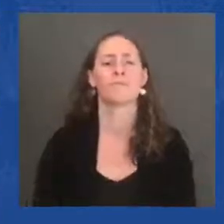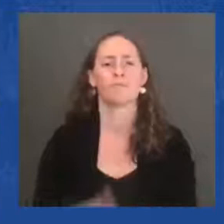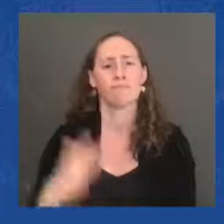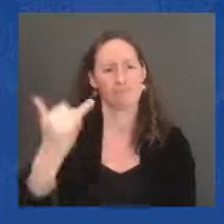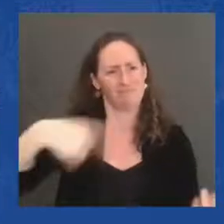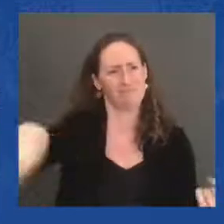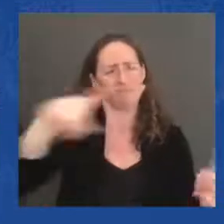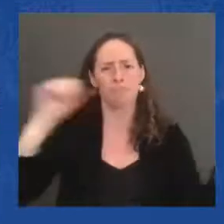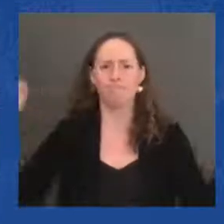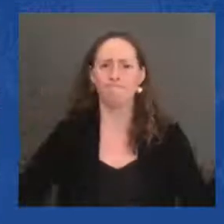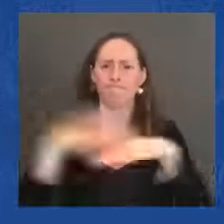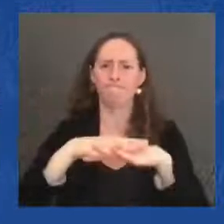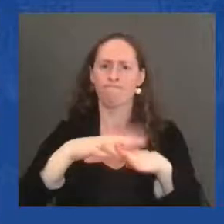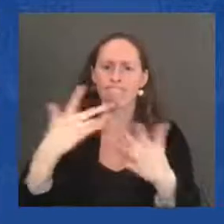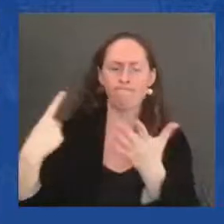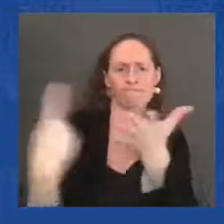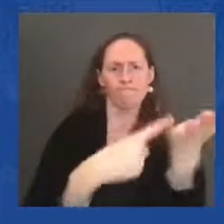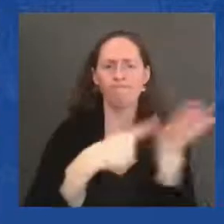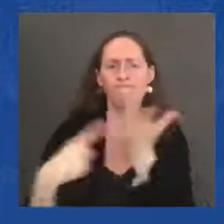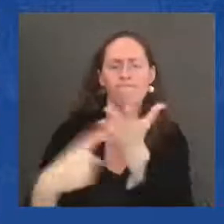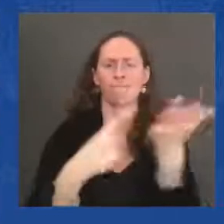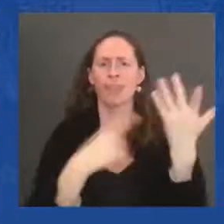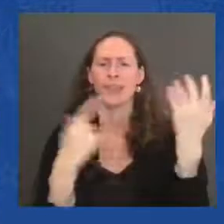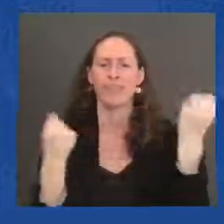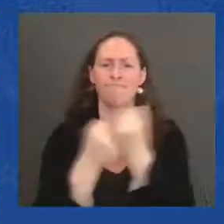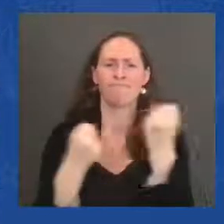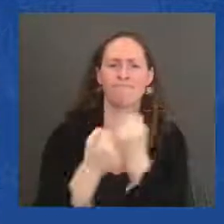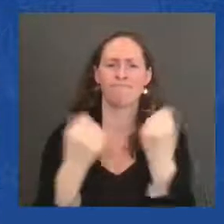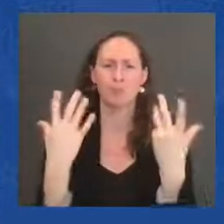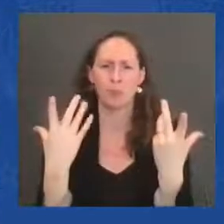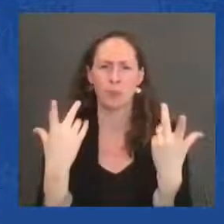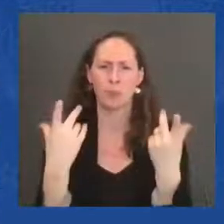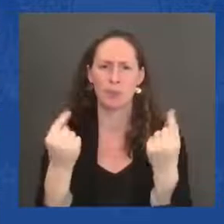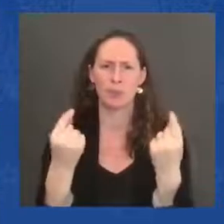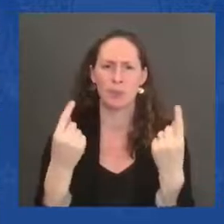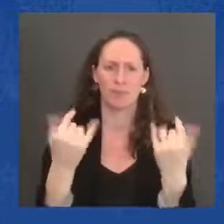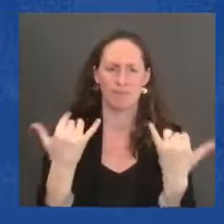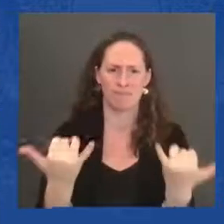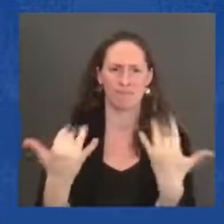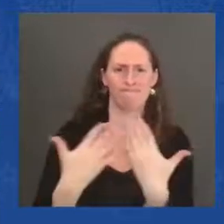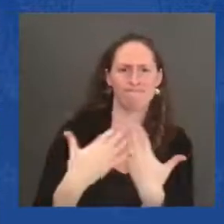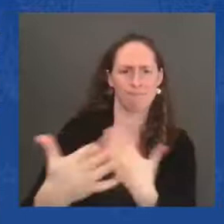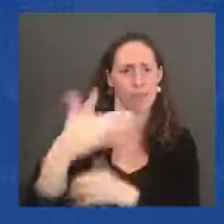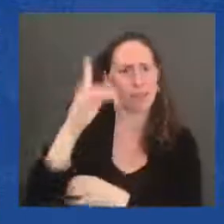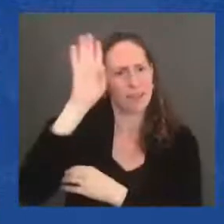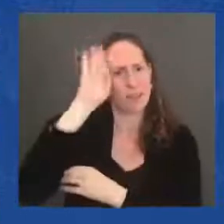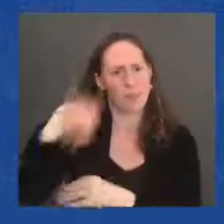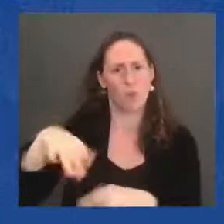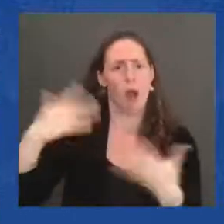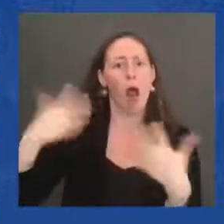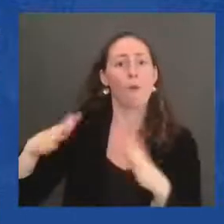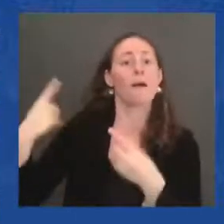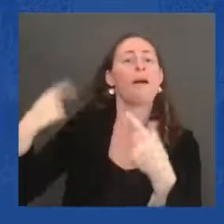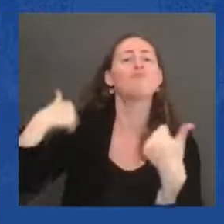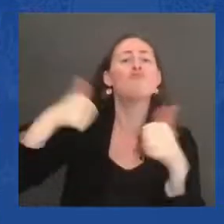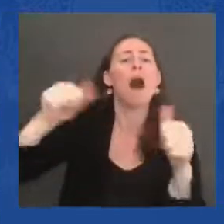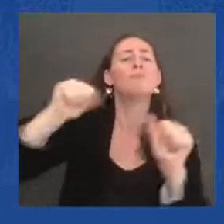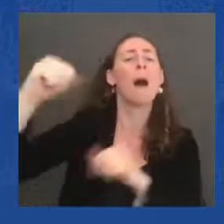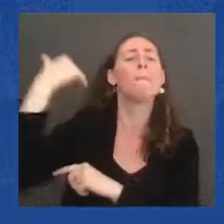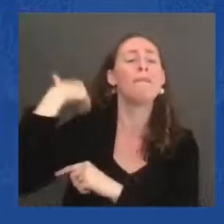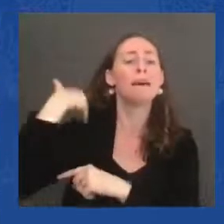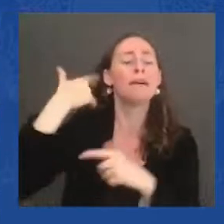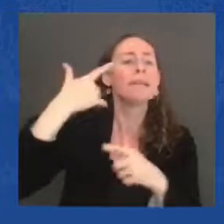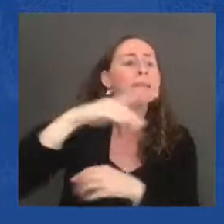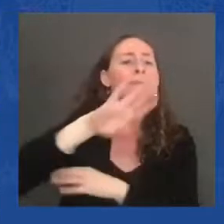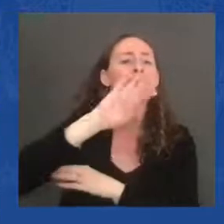in collaboration and what does, and they just get better at it every year. I want to talk a little bit about what we talked when you hosted the call with